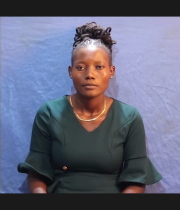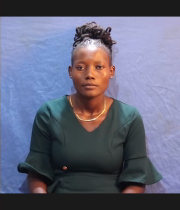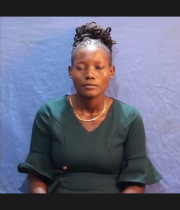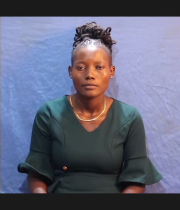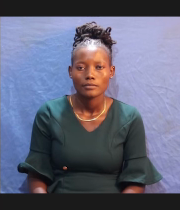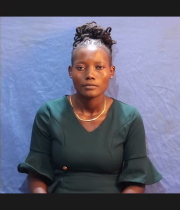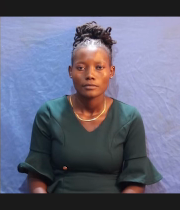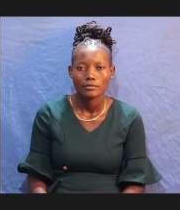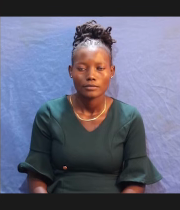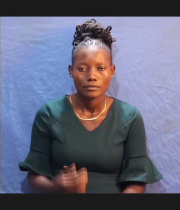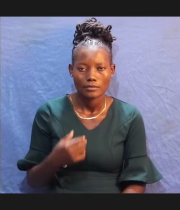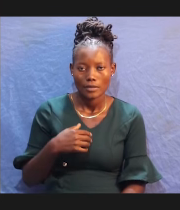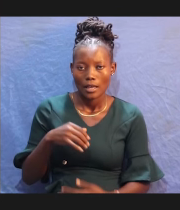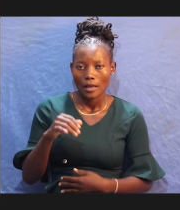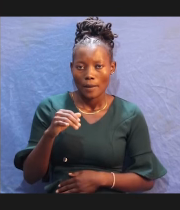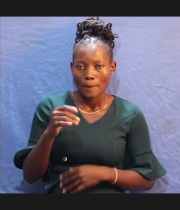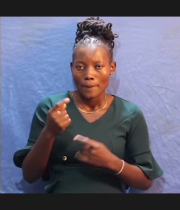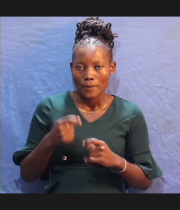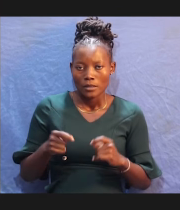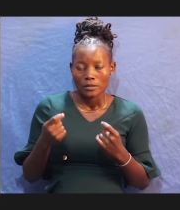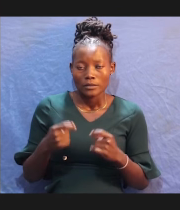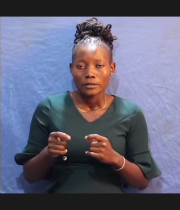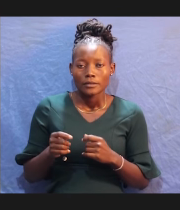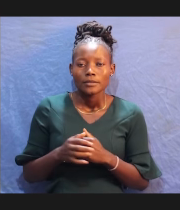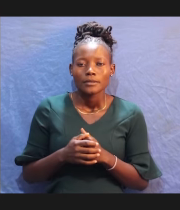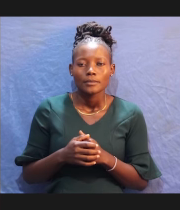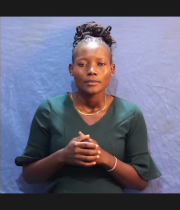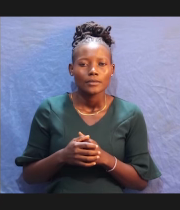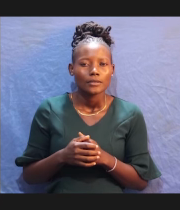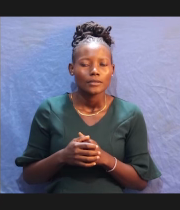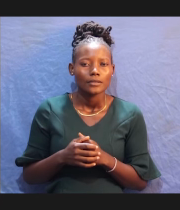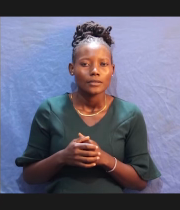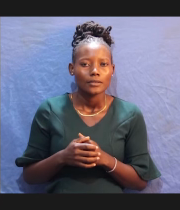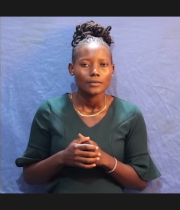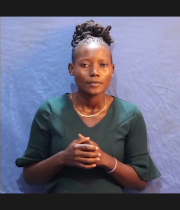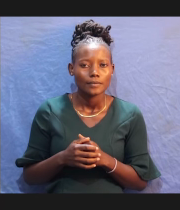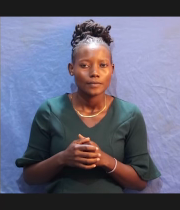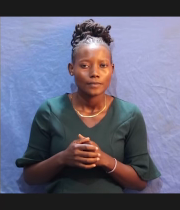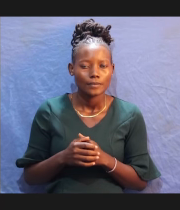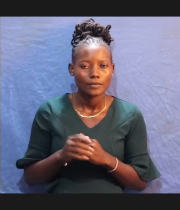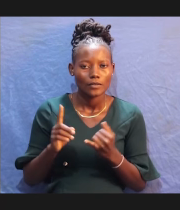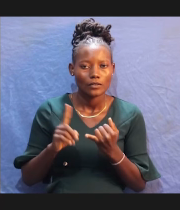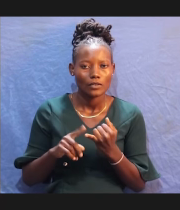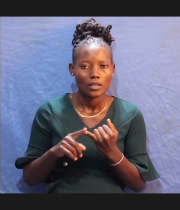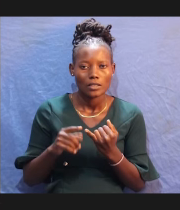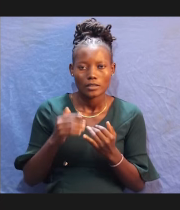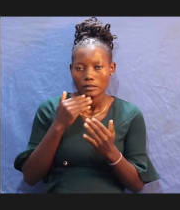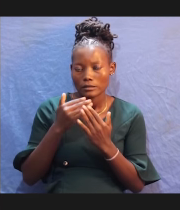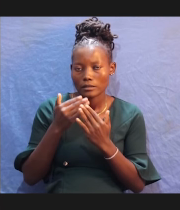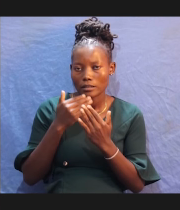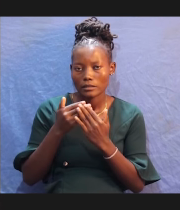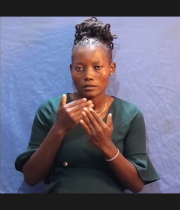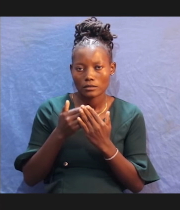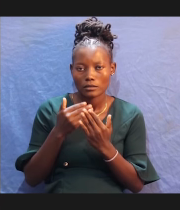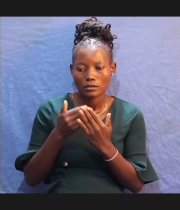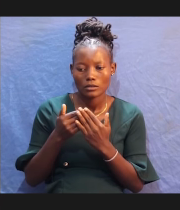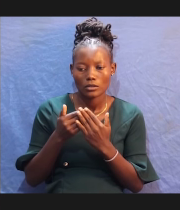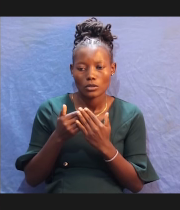So I'm just trying to unmute. So first I want to say thank you for